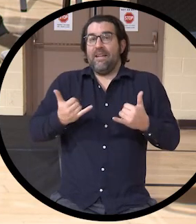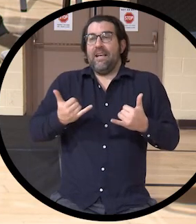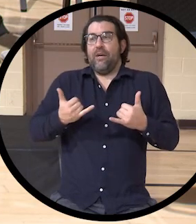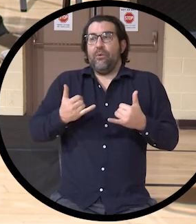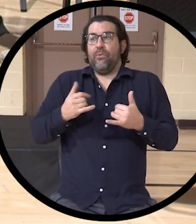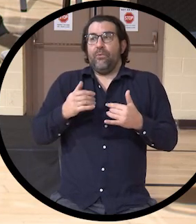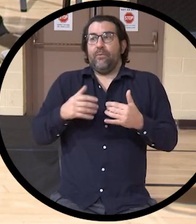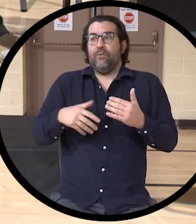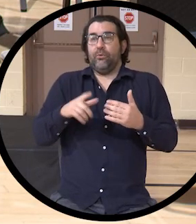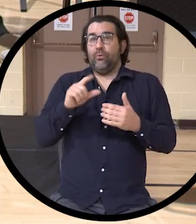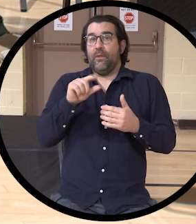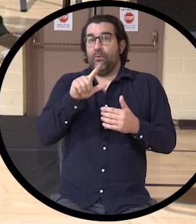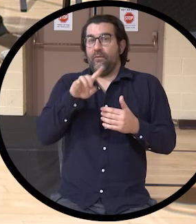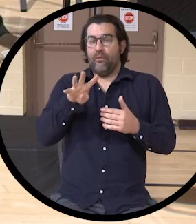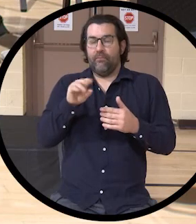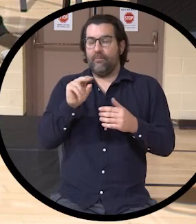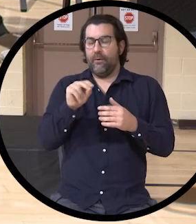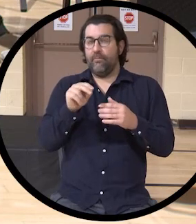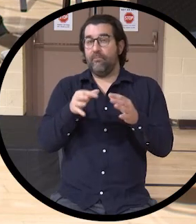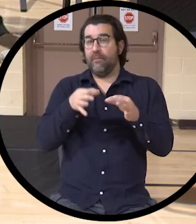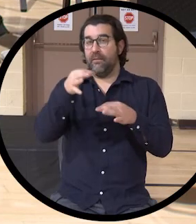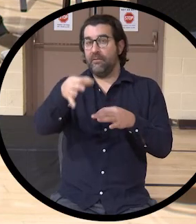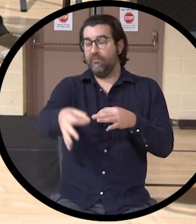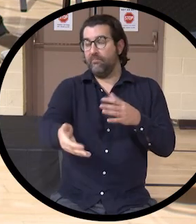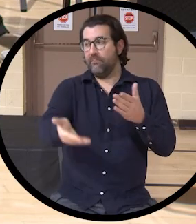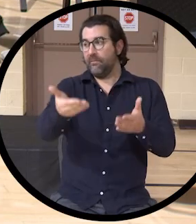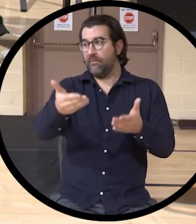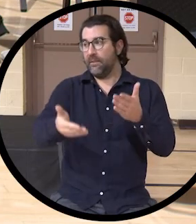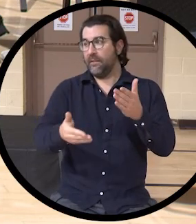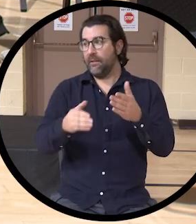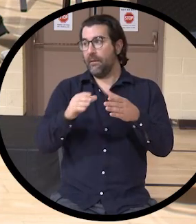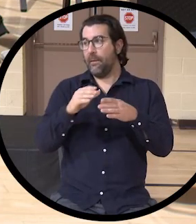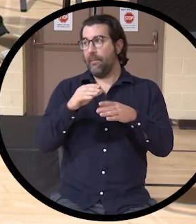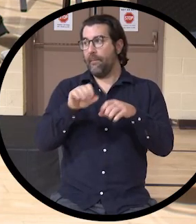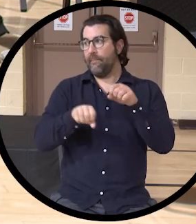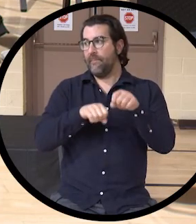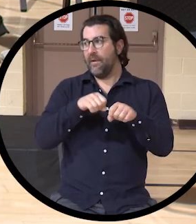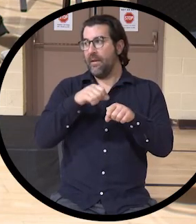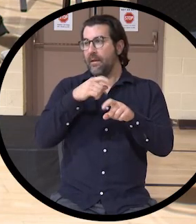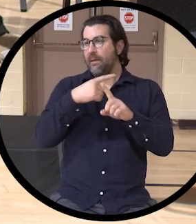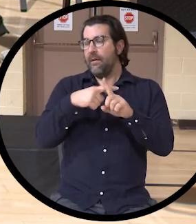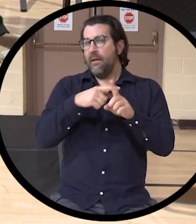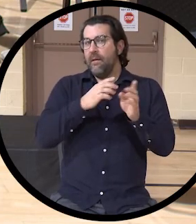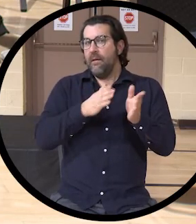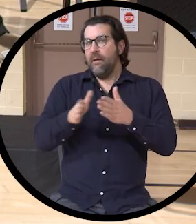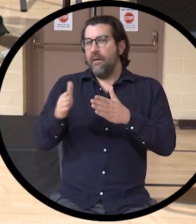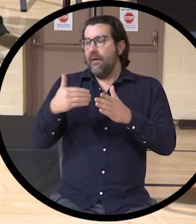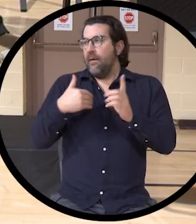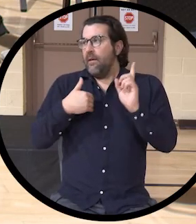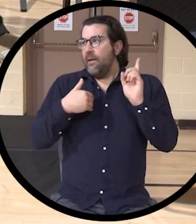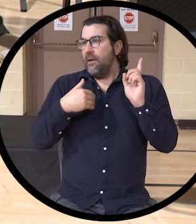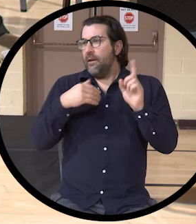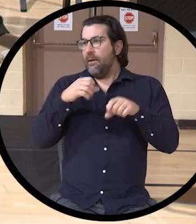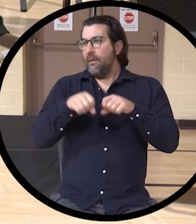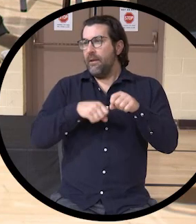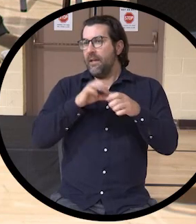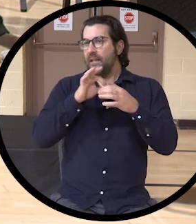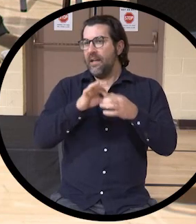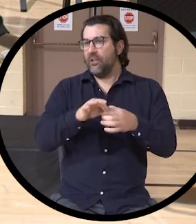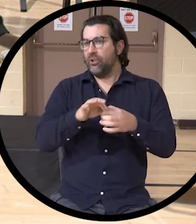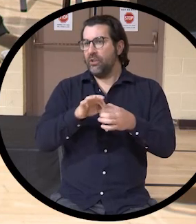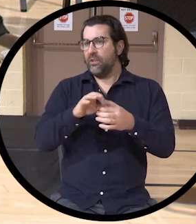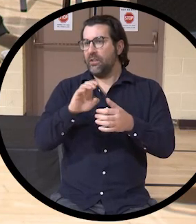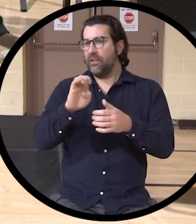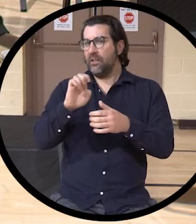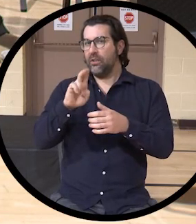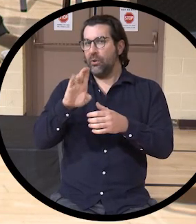doing in 2024. The Bike Plus plan did, I think the original Bike Plus plan had the bike lane, the bike connection going to Euclid,